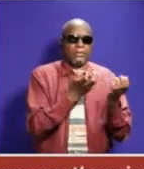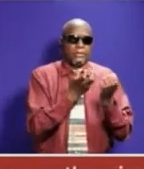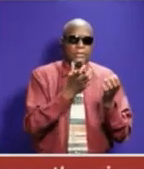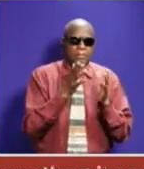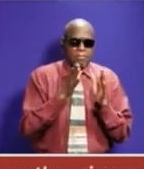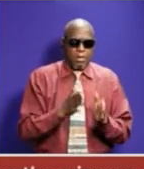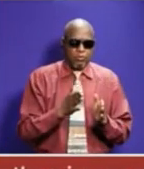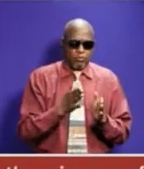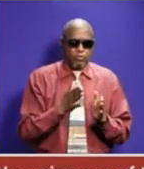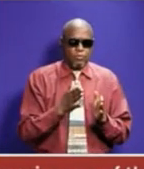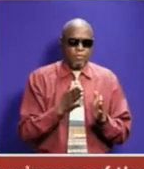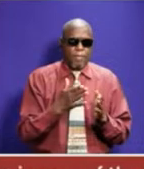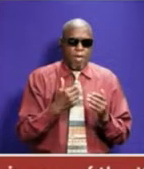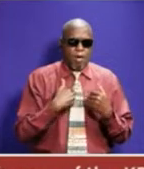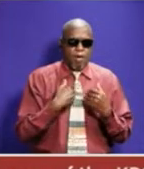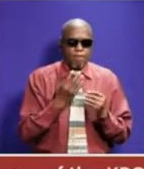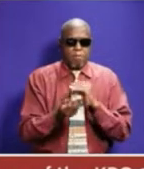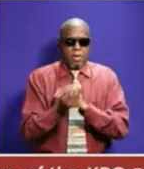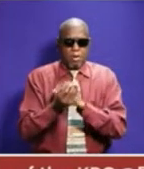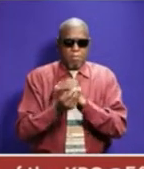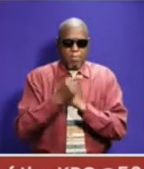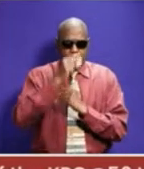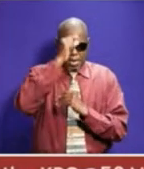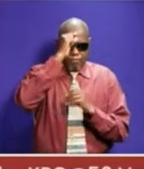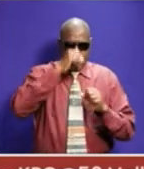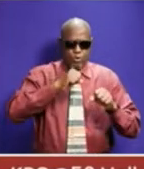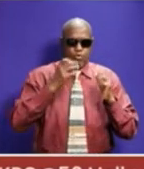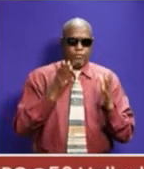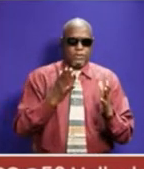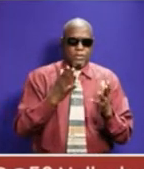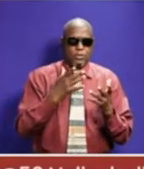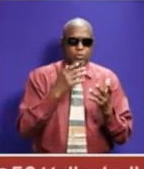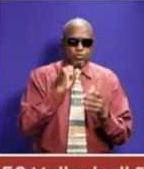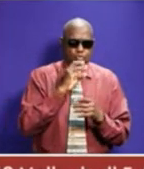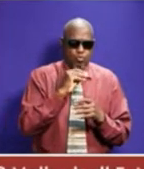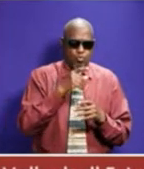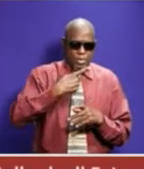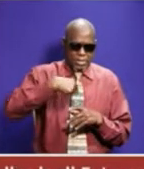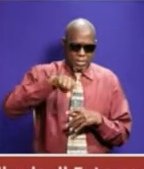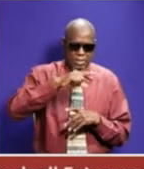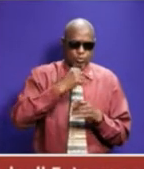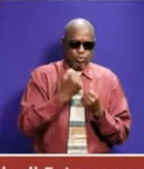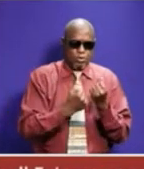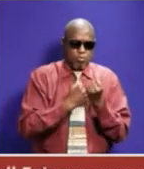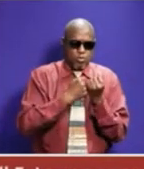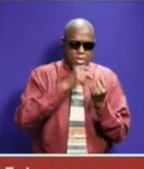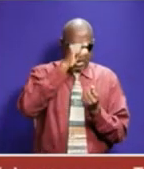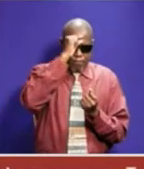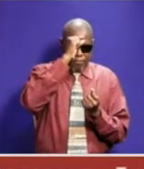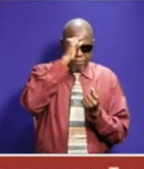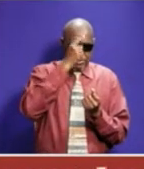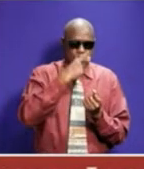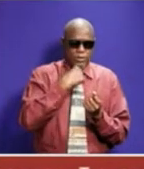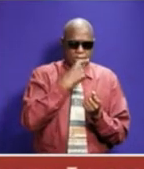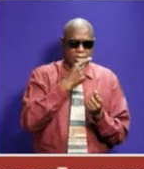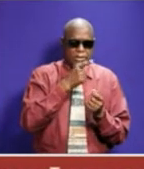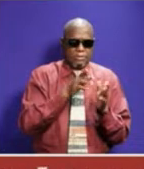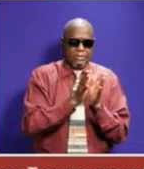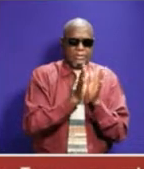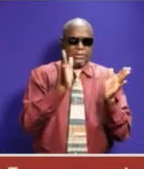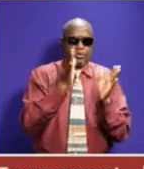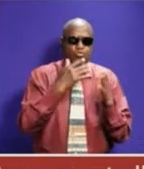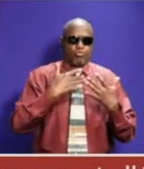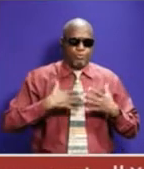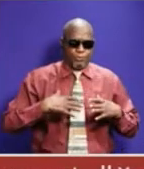is bribing a government officer. So we are here to support government, to tell even the general